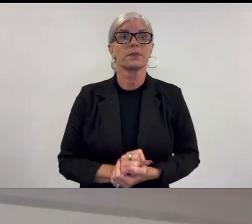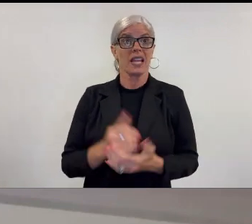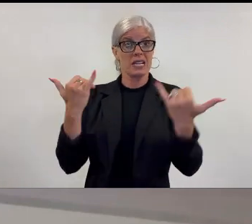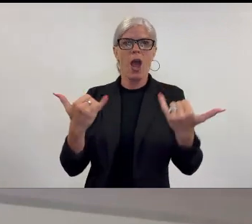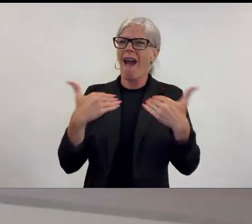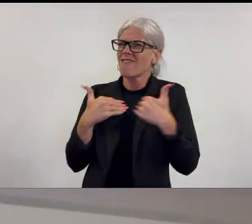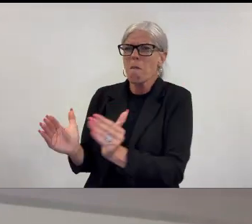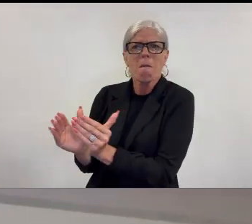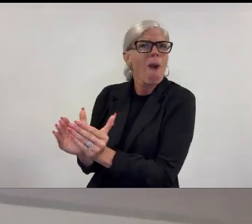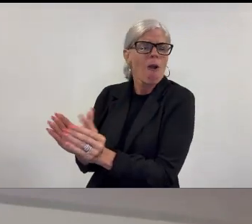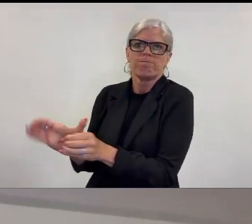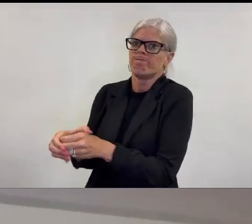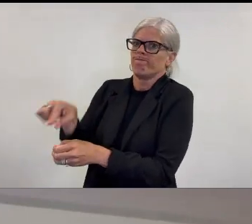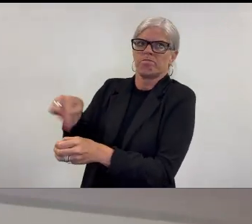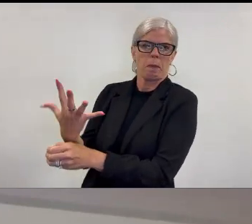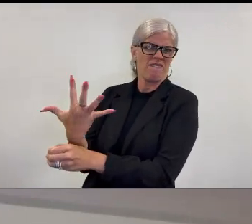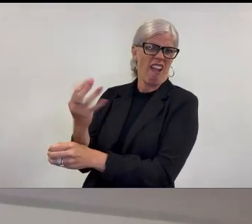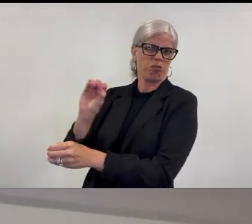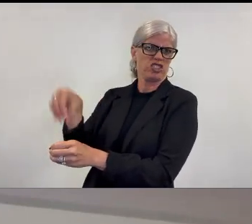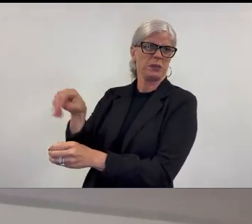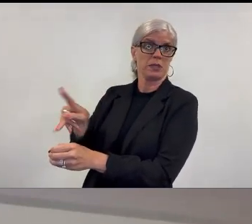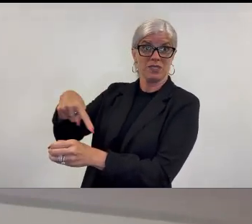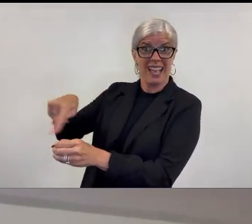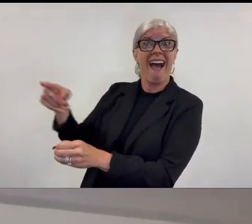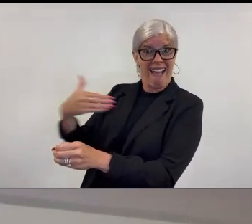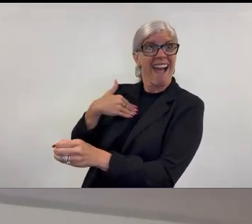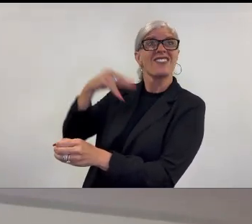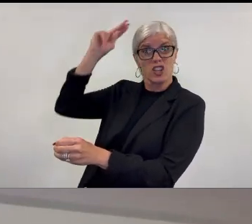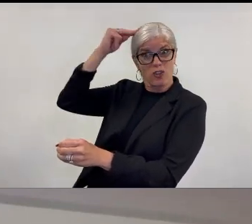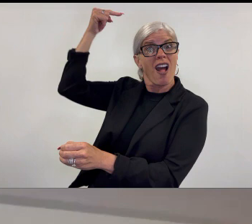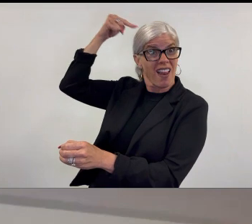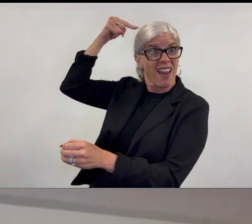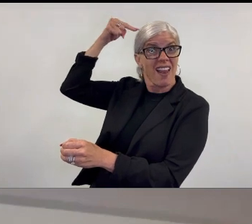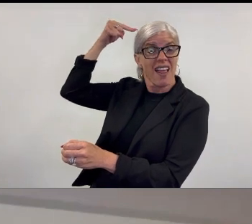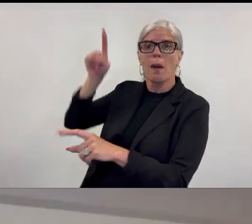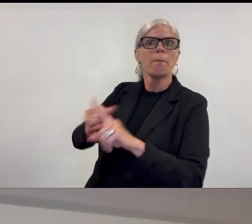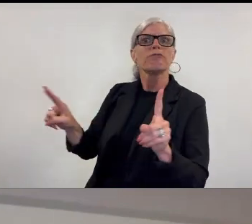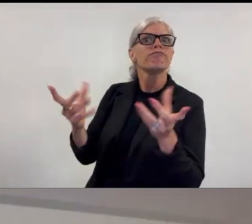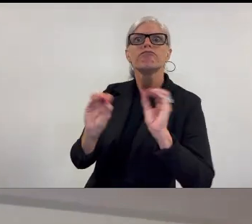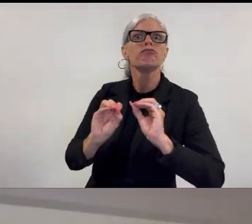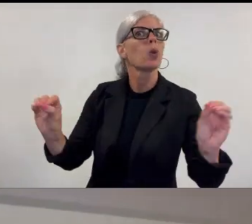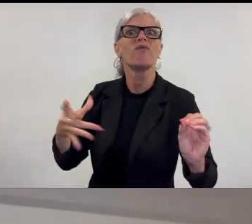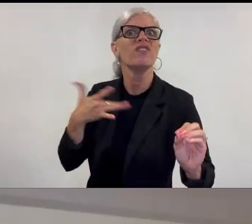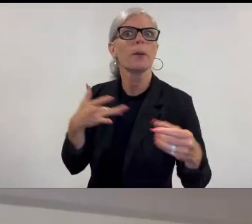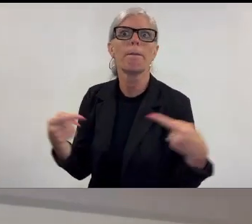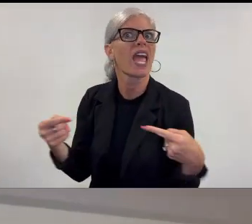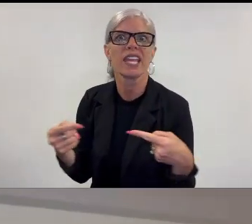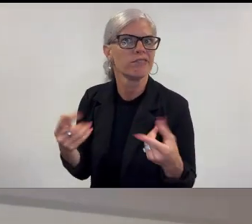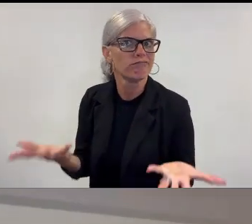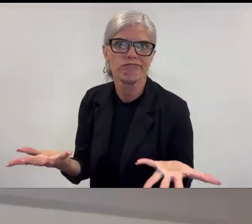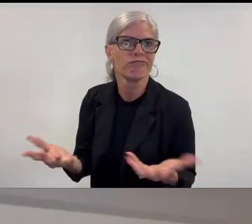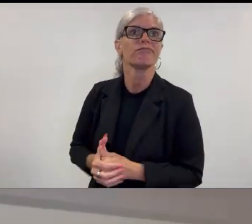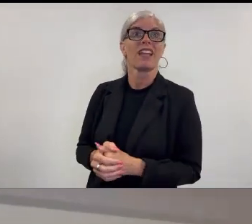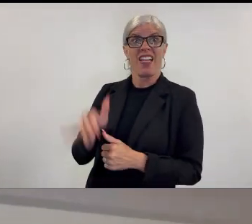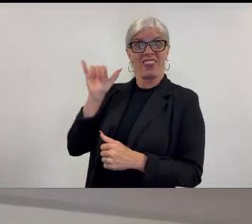in spinal cord injury. So we talked about pregabalin and gabapentin. We talked about